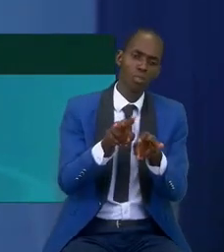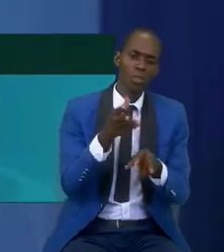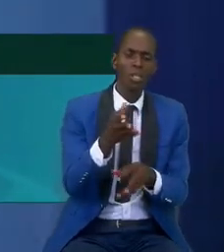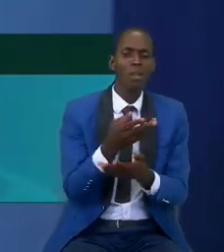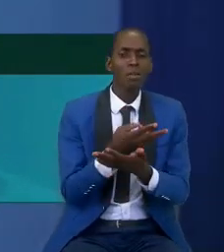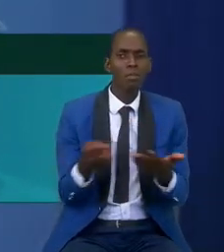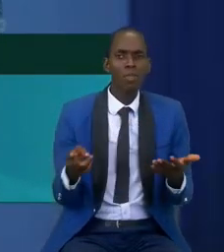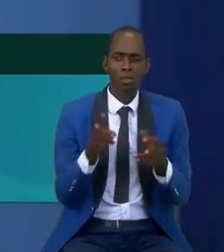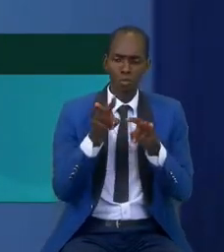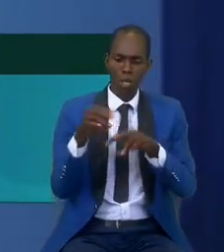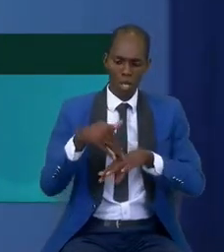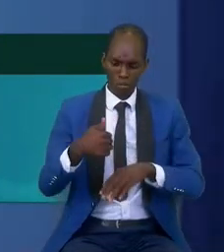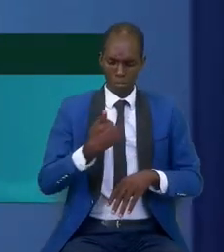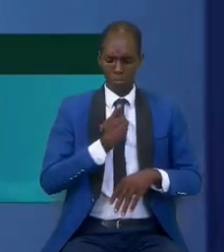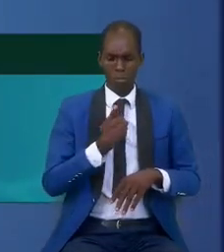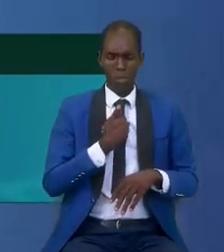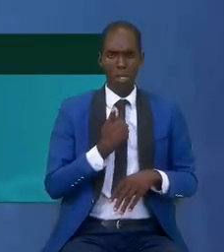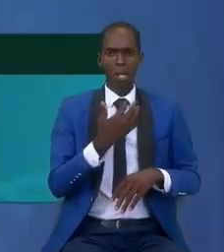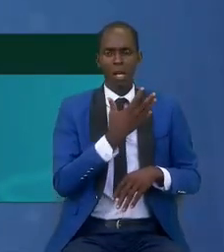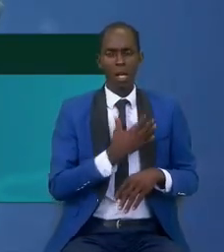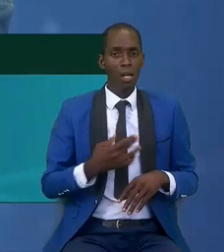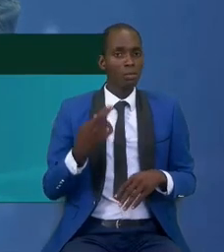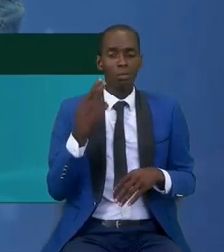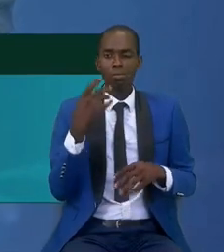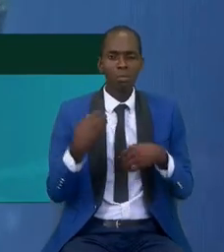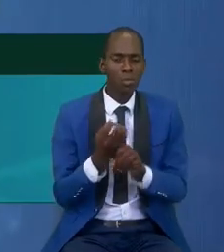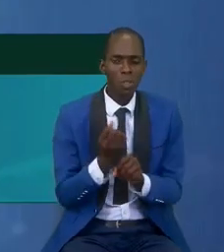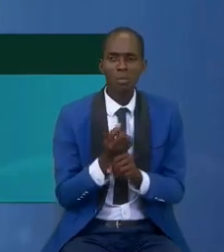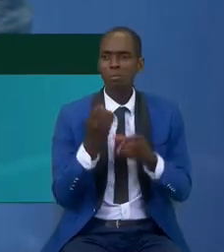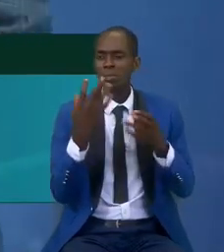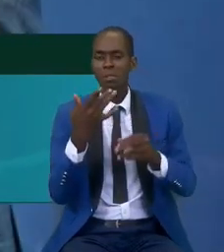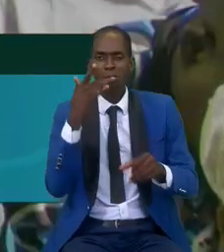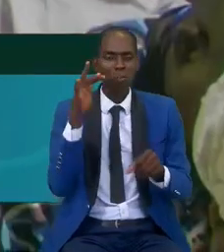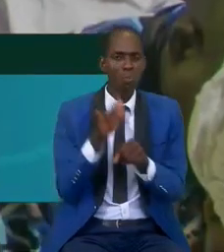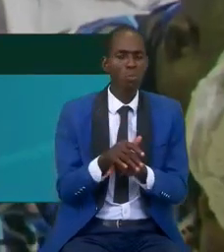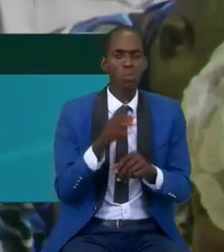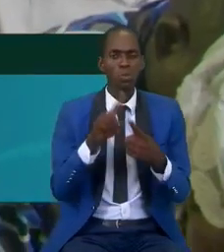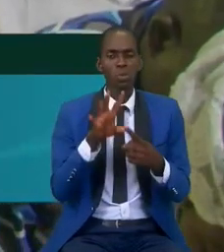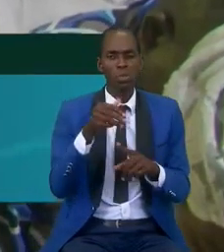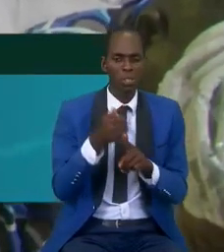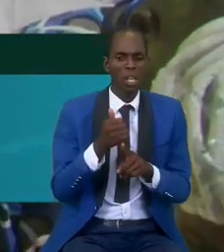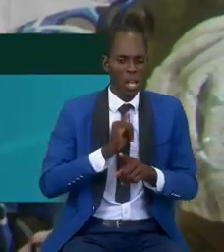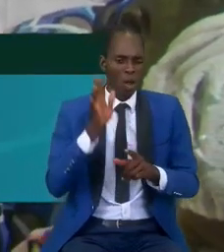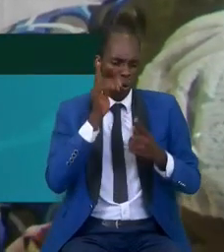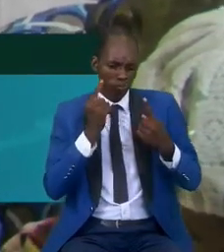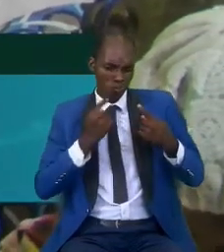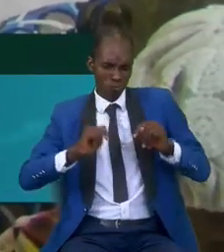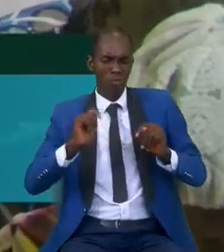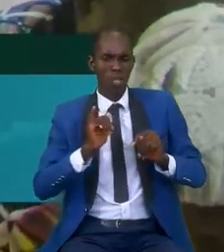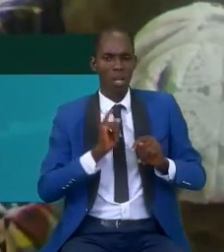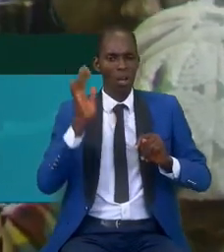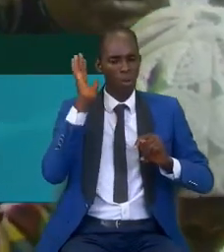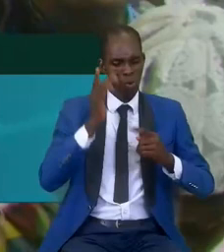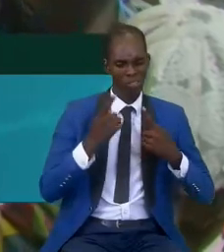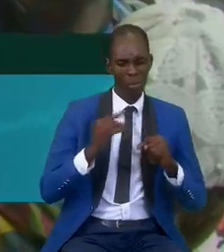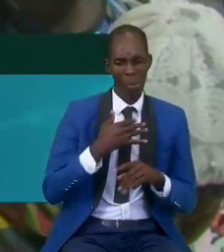made I will try my best I will turn over a new lead that will not happen again it kept on happening